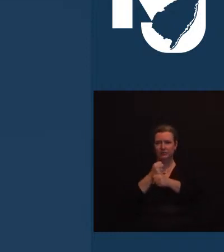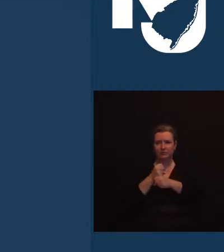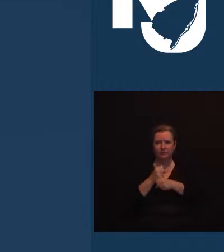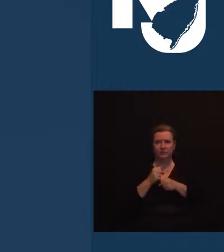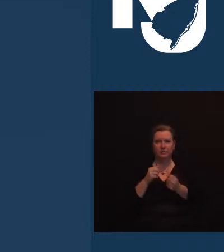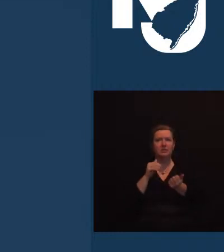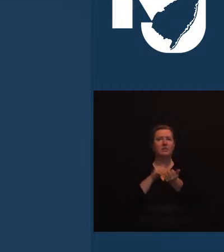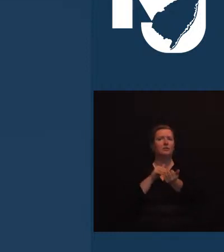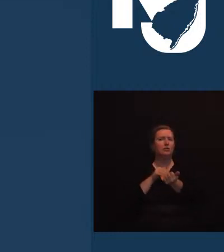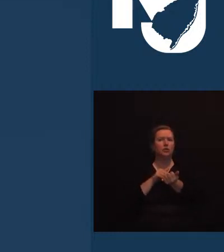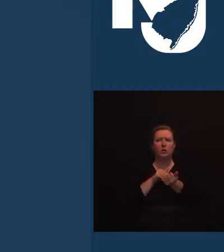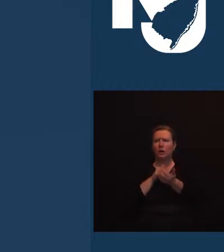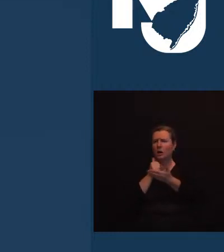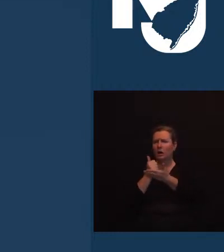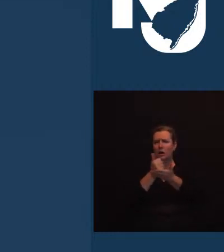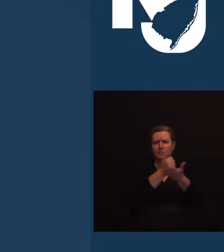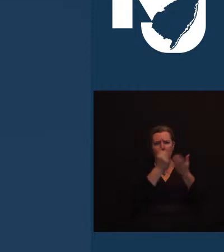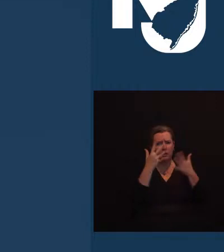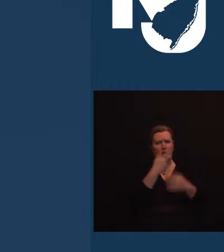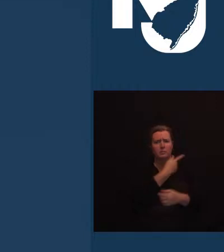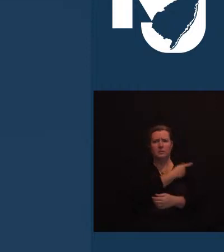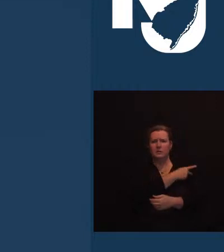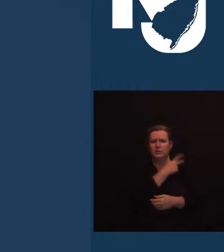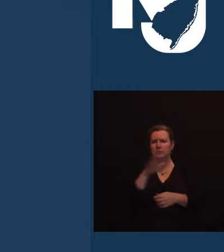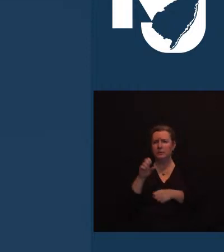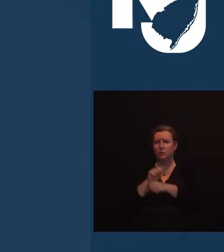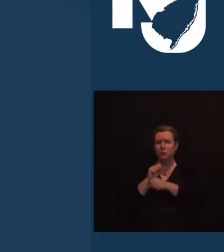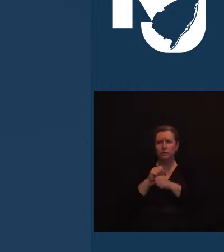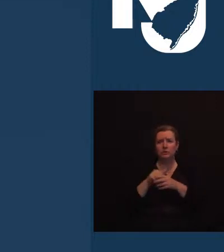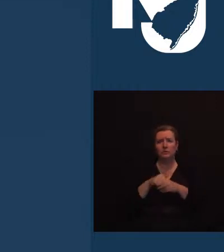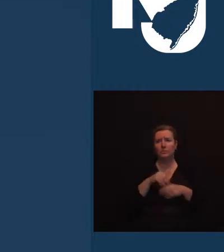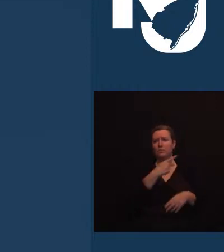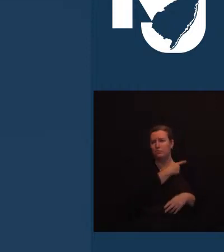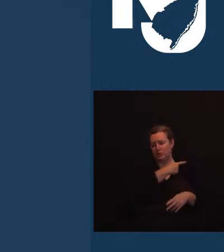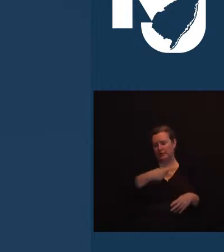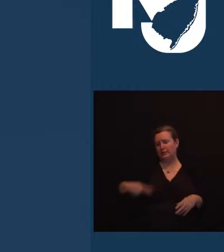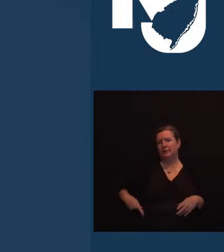countless patients at the practice in Princeton, where he spent his career.